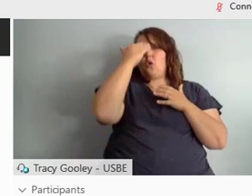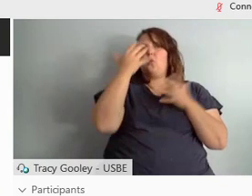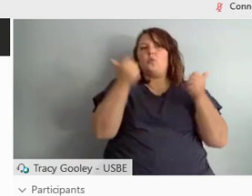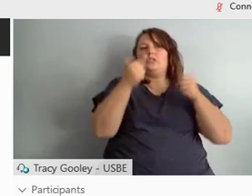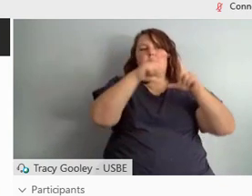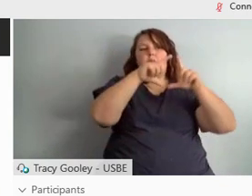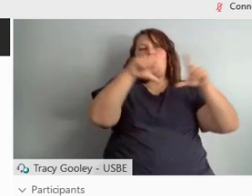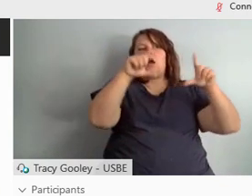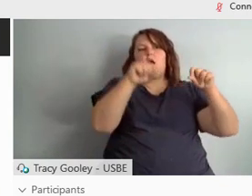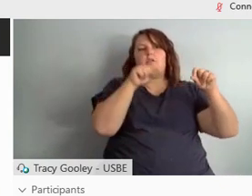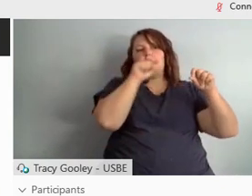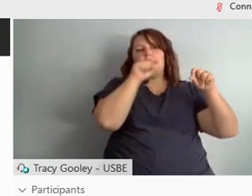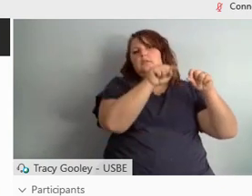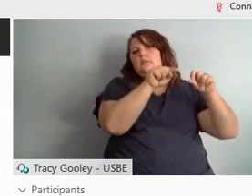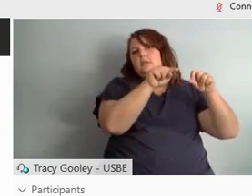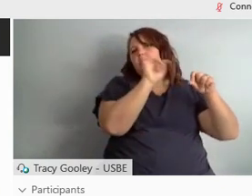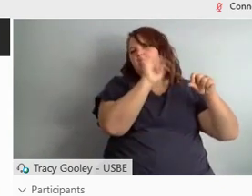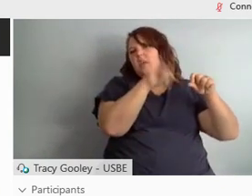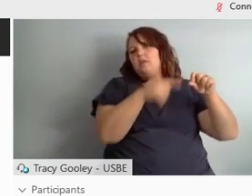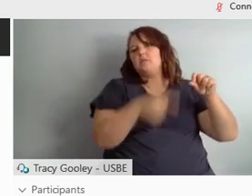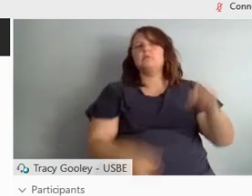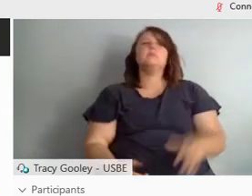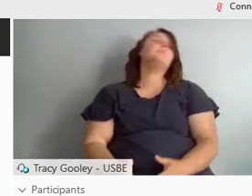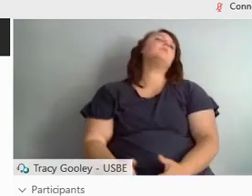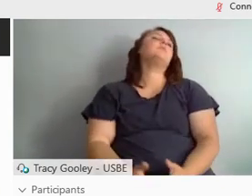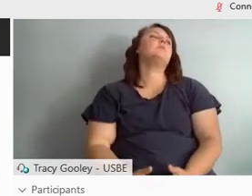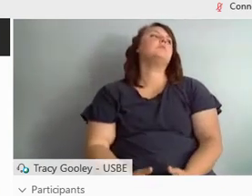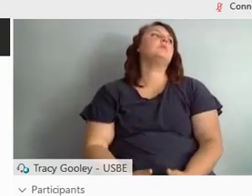talking about and where you want them to draw.